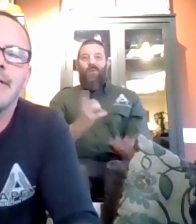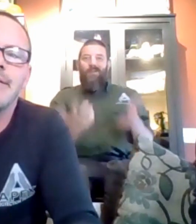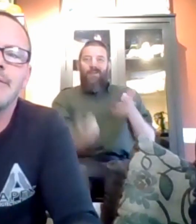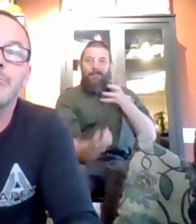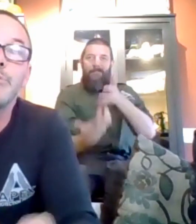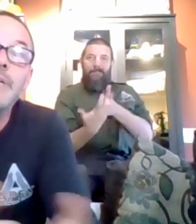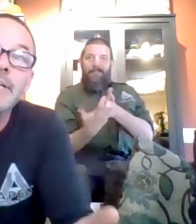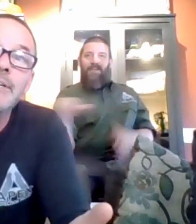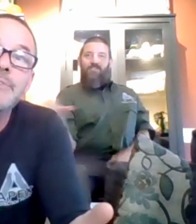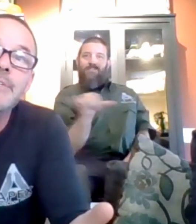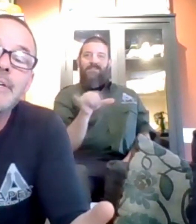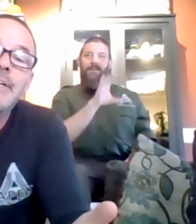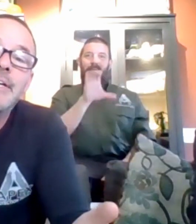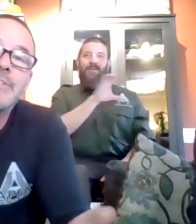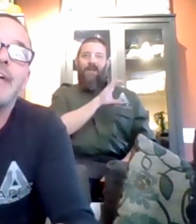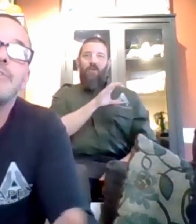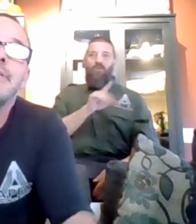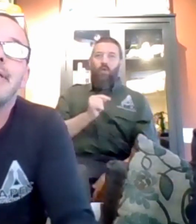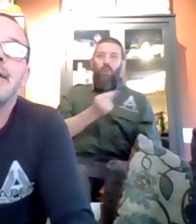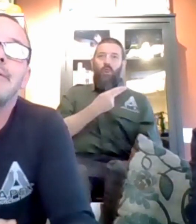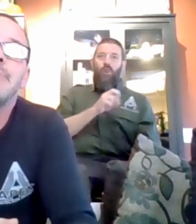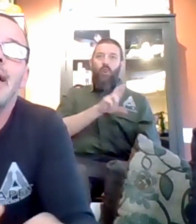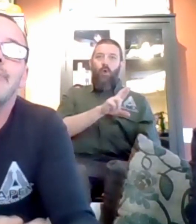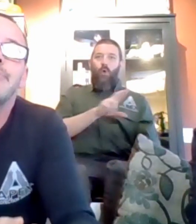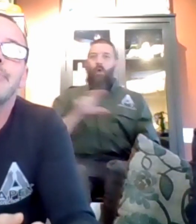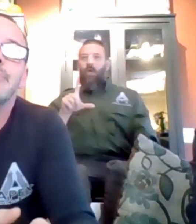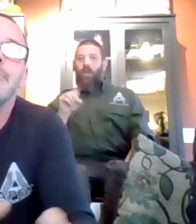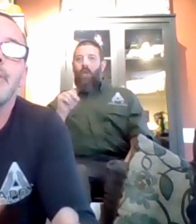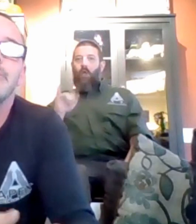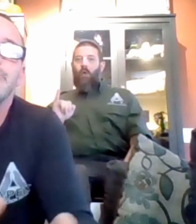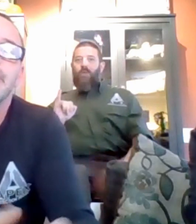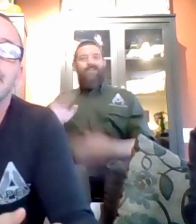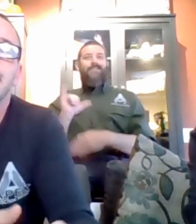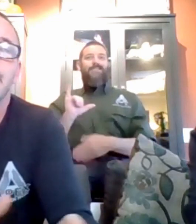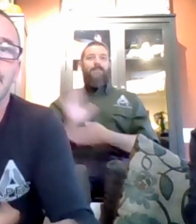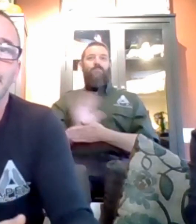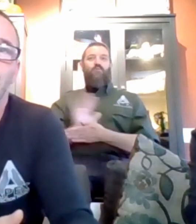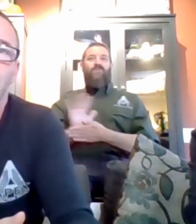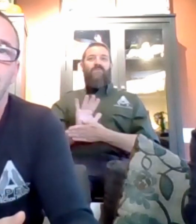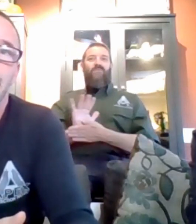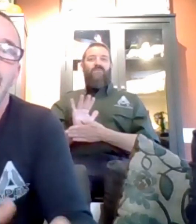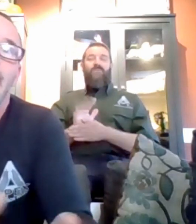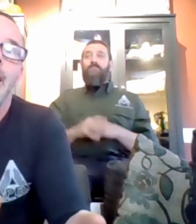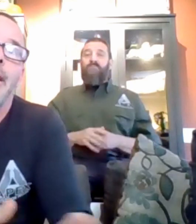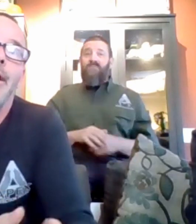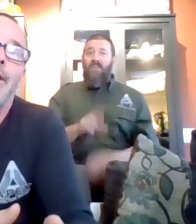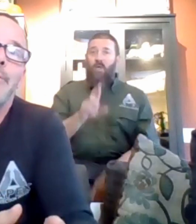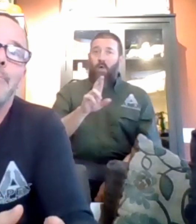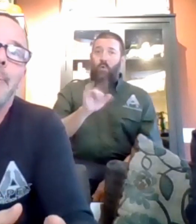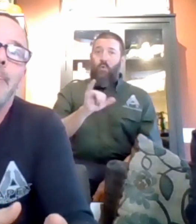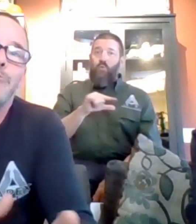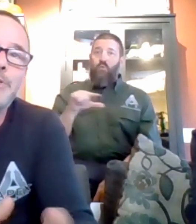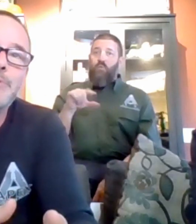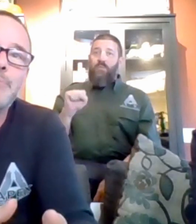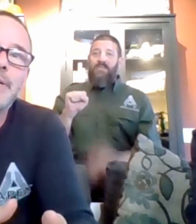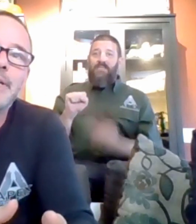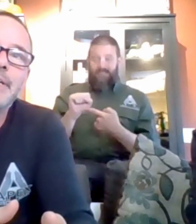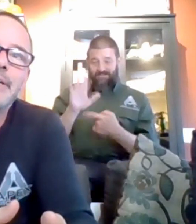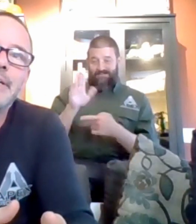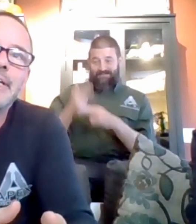So they really fit the characters. And then Riggs is actually named after Martin Riggs in Lethal